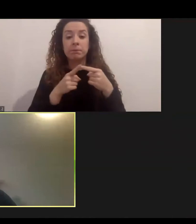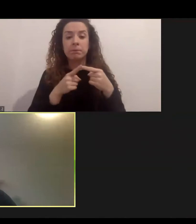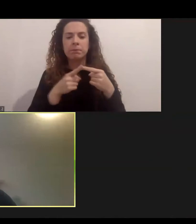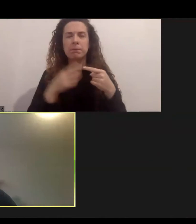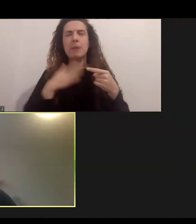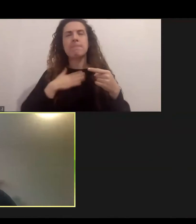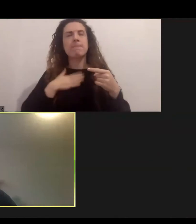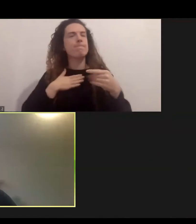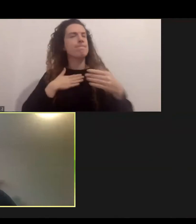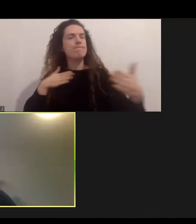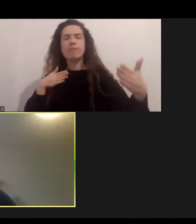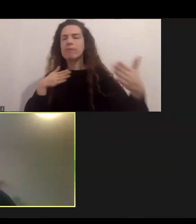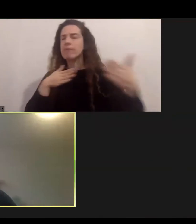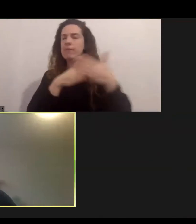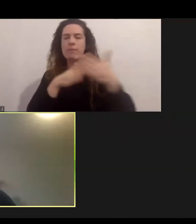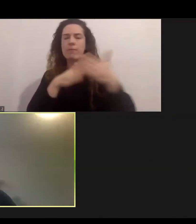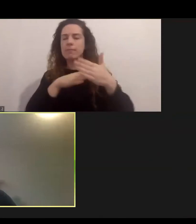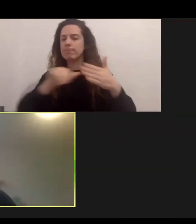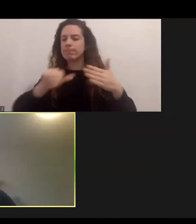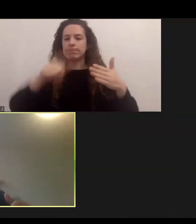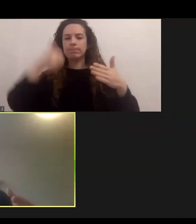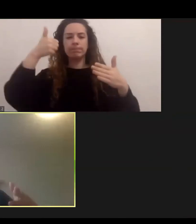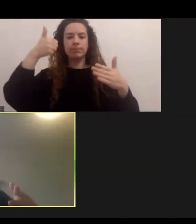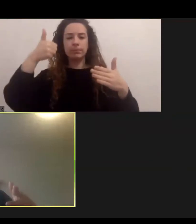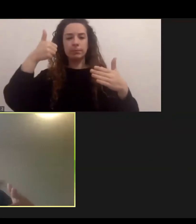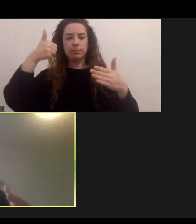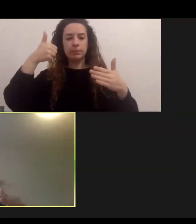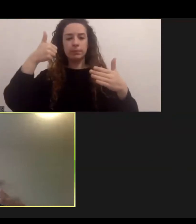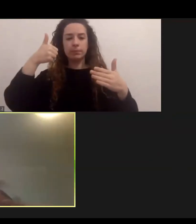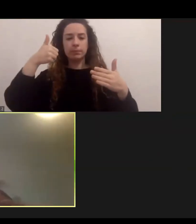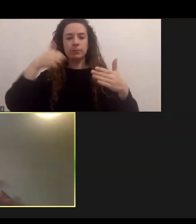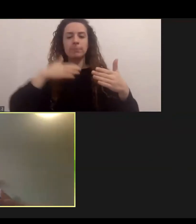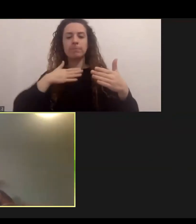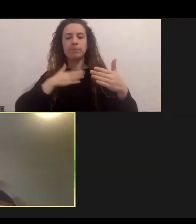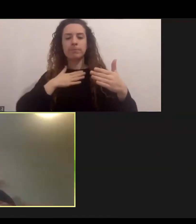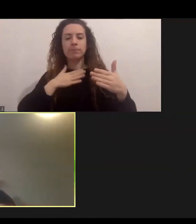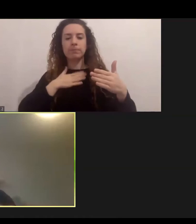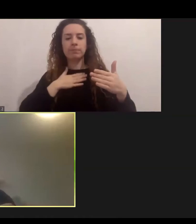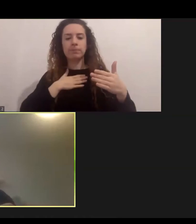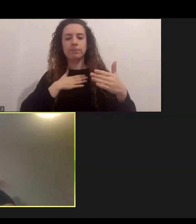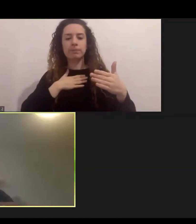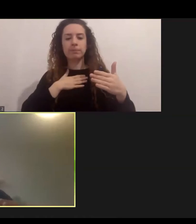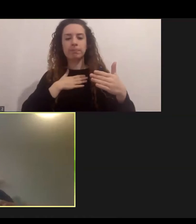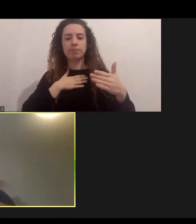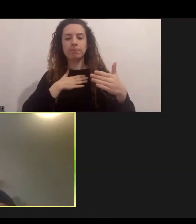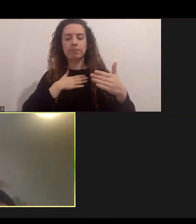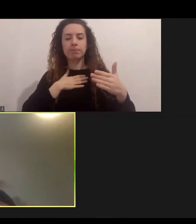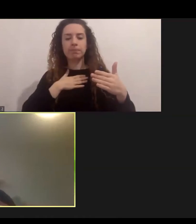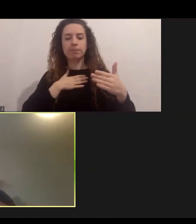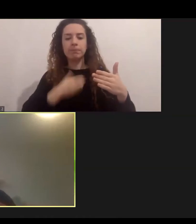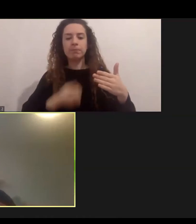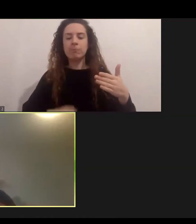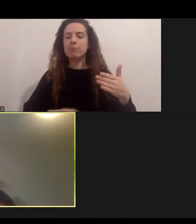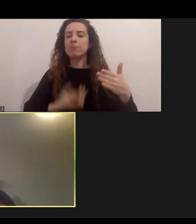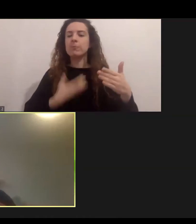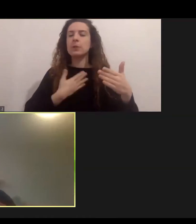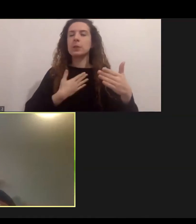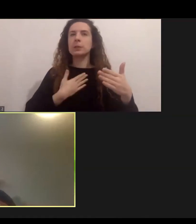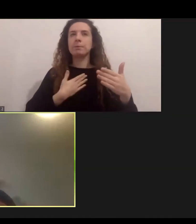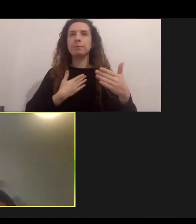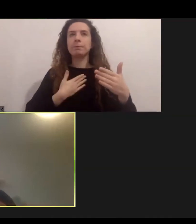times I have to make the materials bigger, make them bigger,